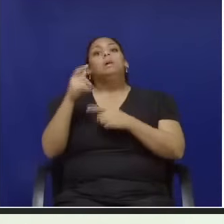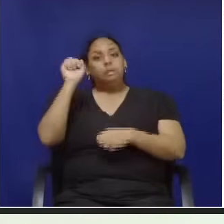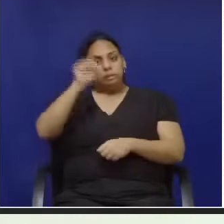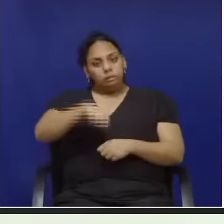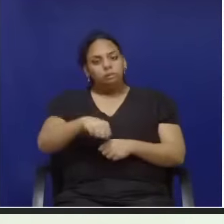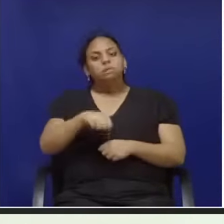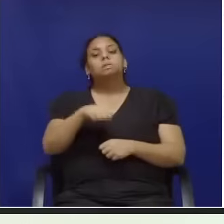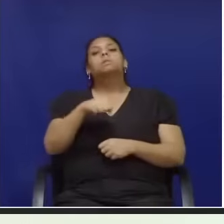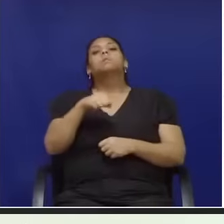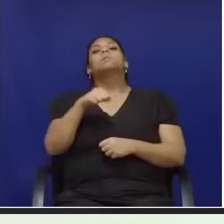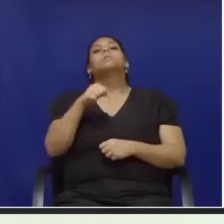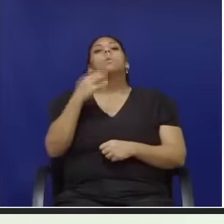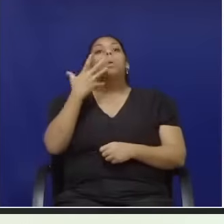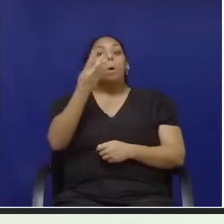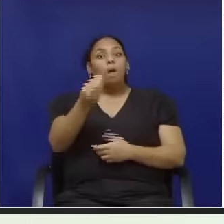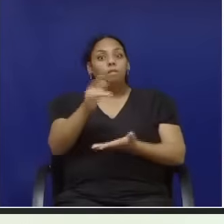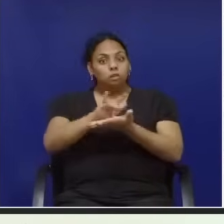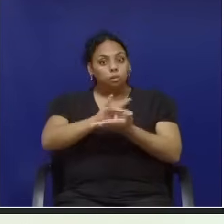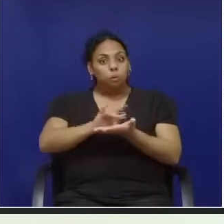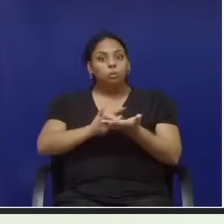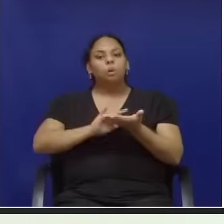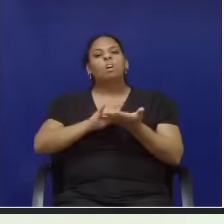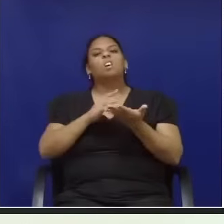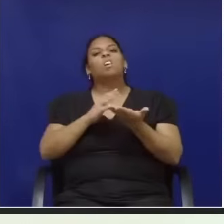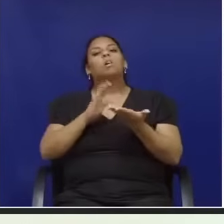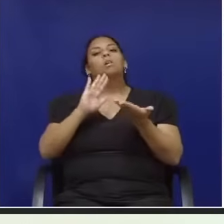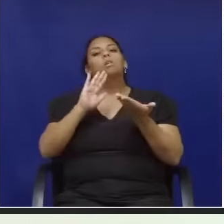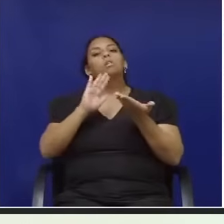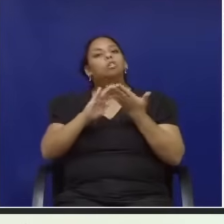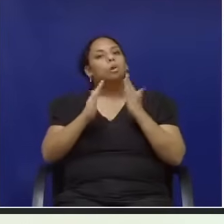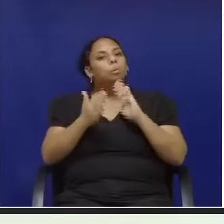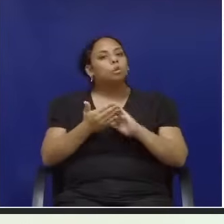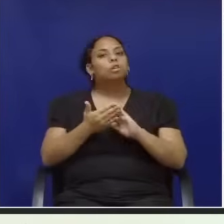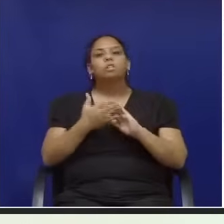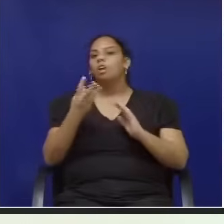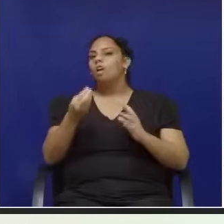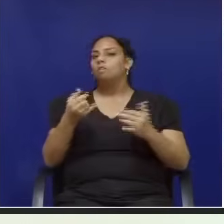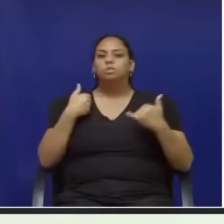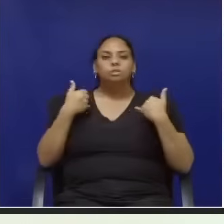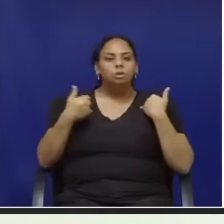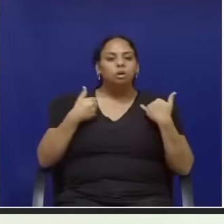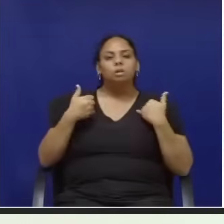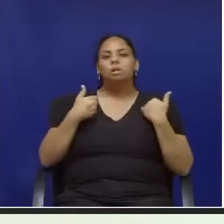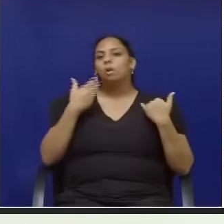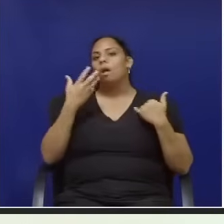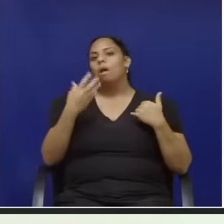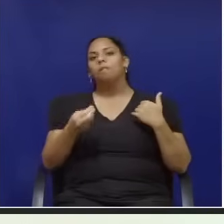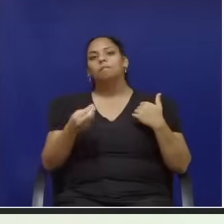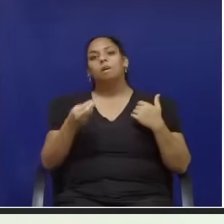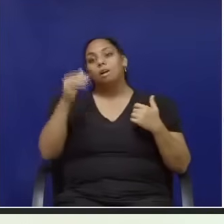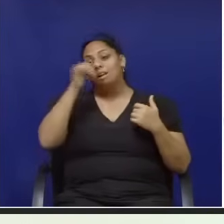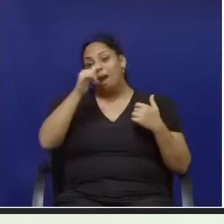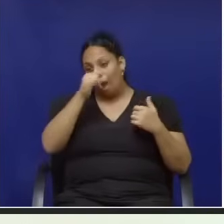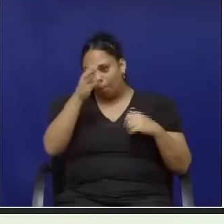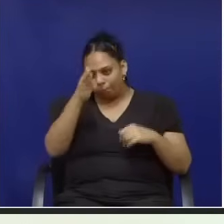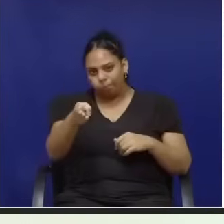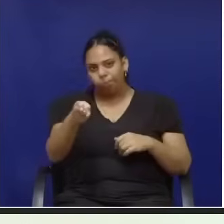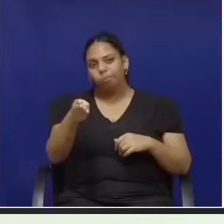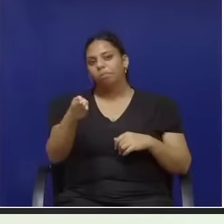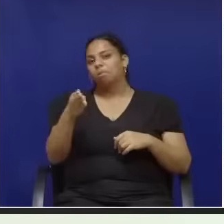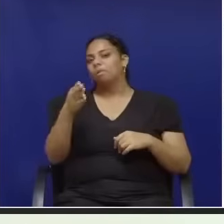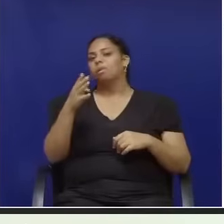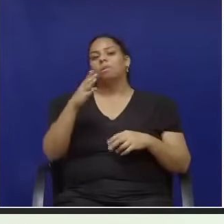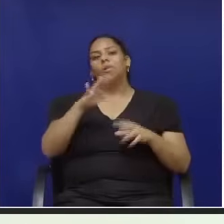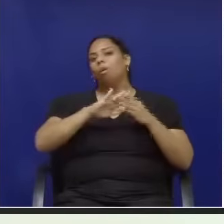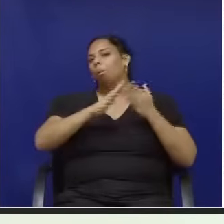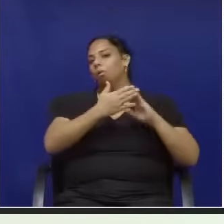a situation where communities don't find joy or people don't find joy where crime takes place, you